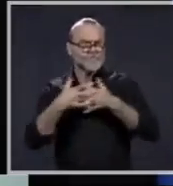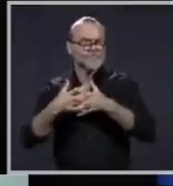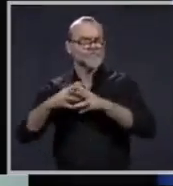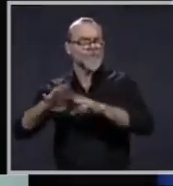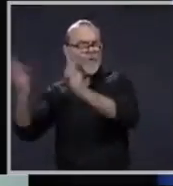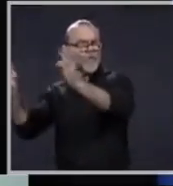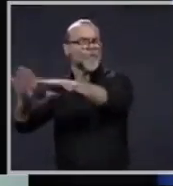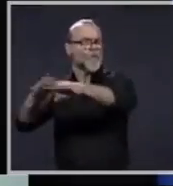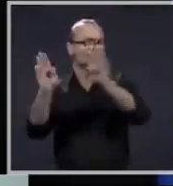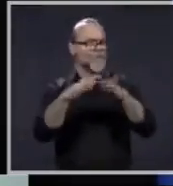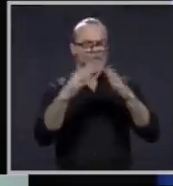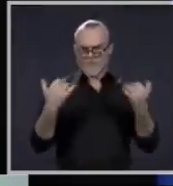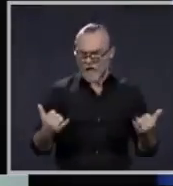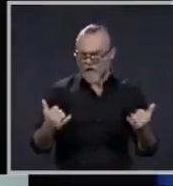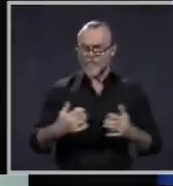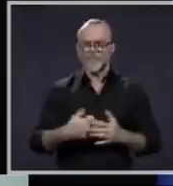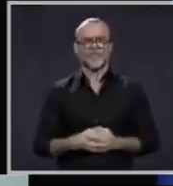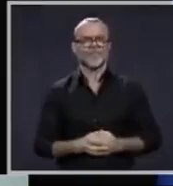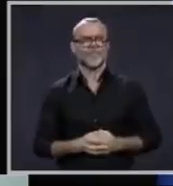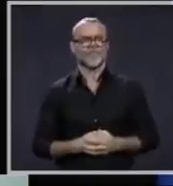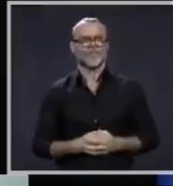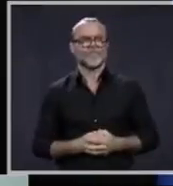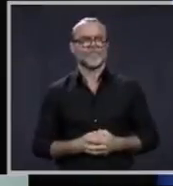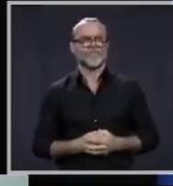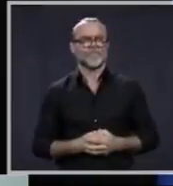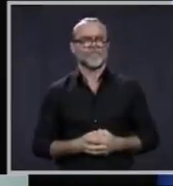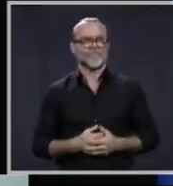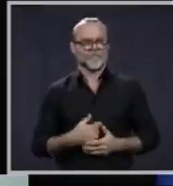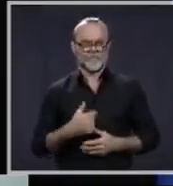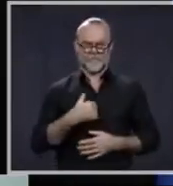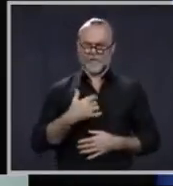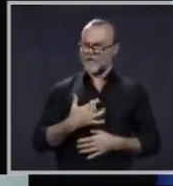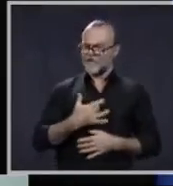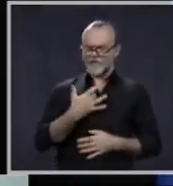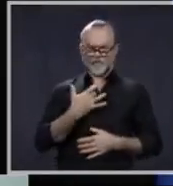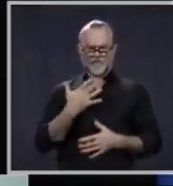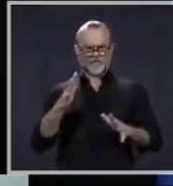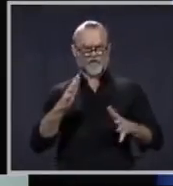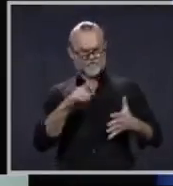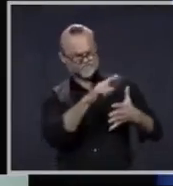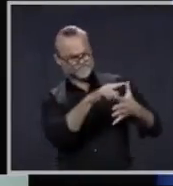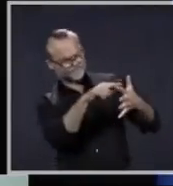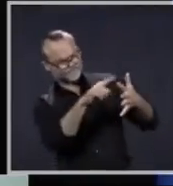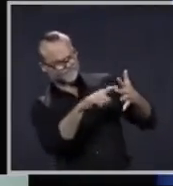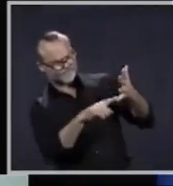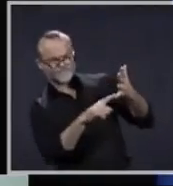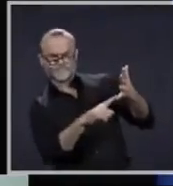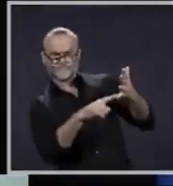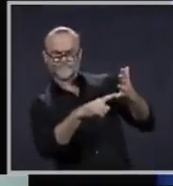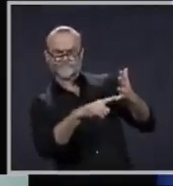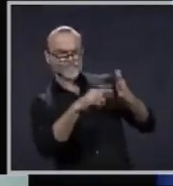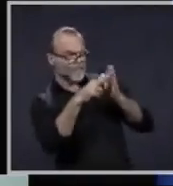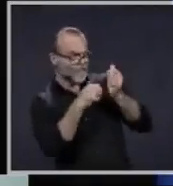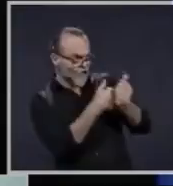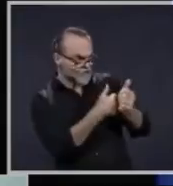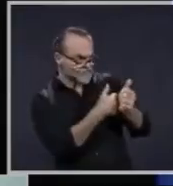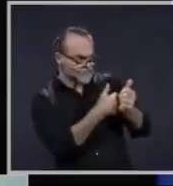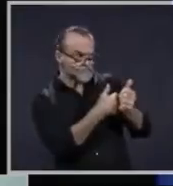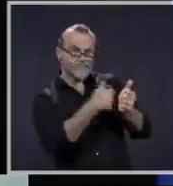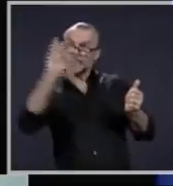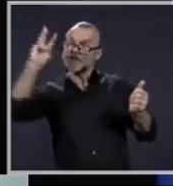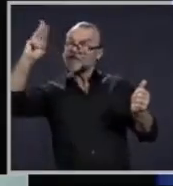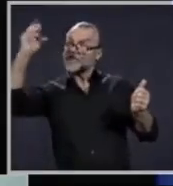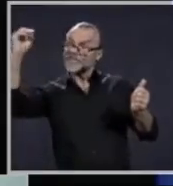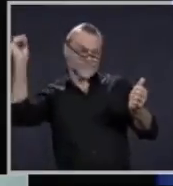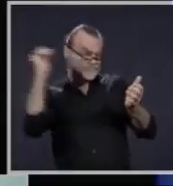postpone to September, because it's only for 3 weeks. And regarding the daycare centers, it will be gradual.